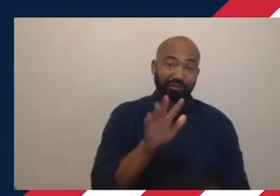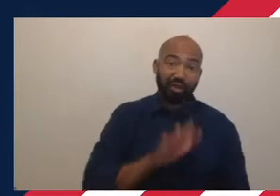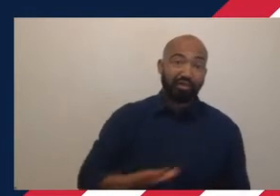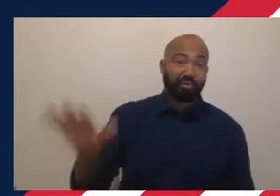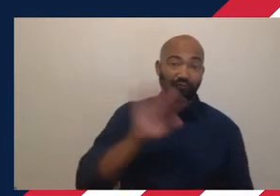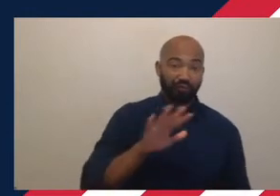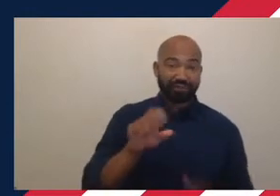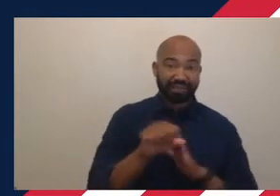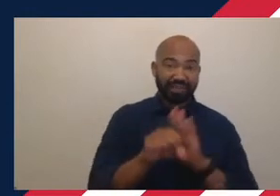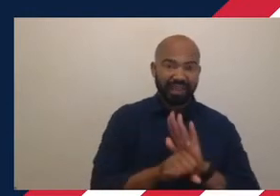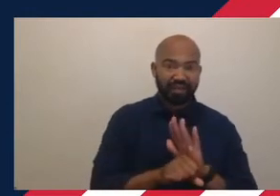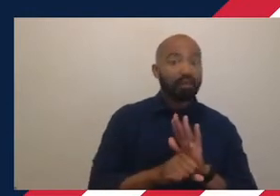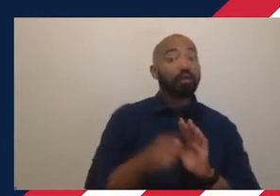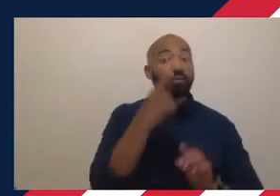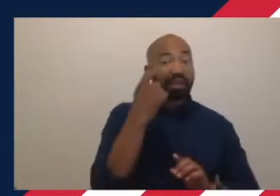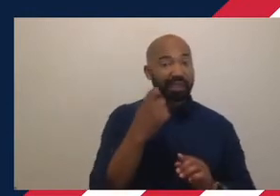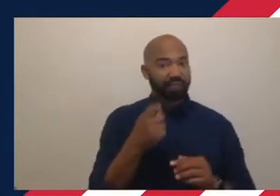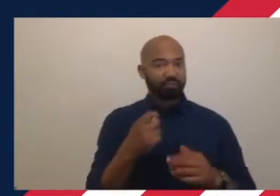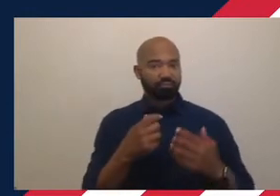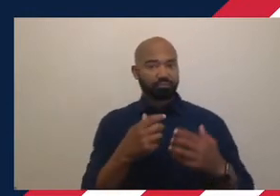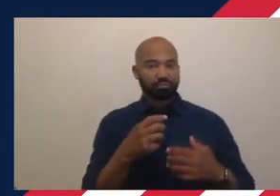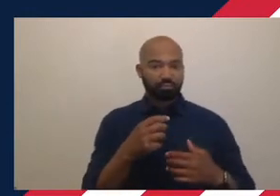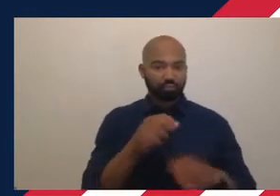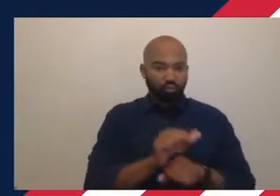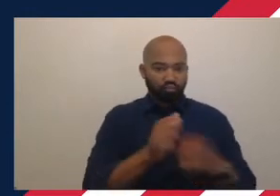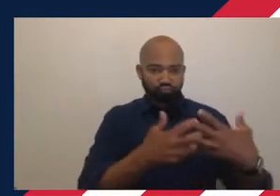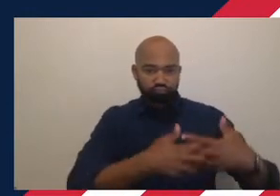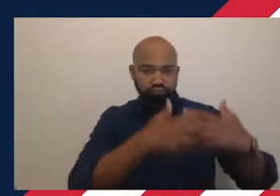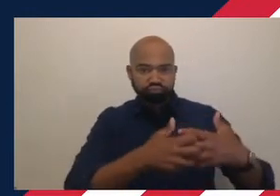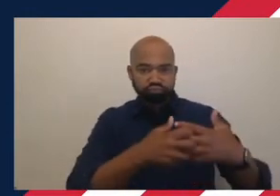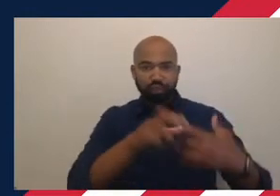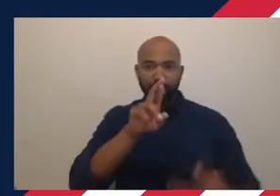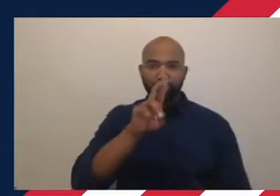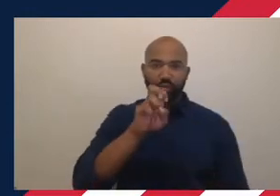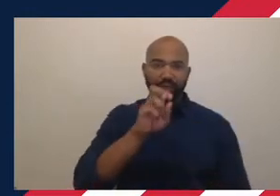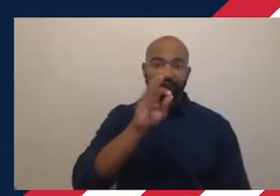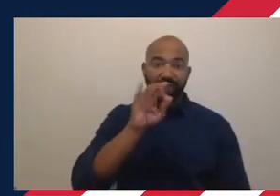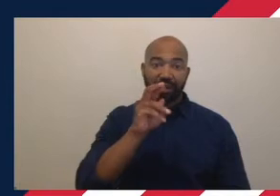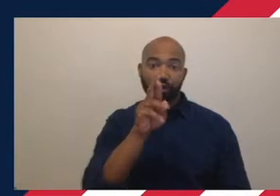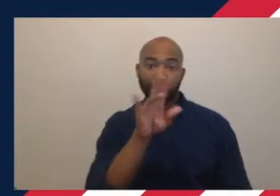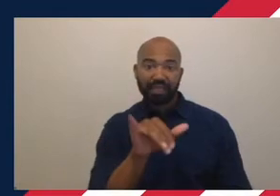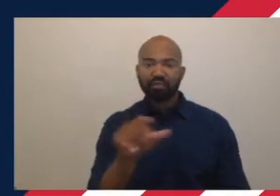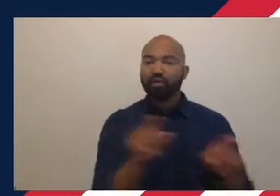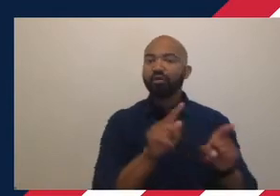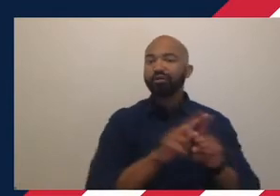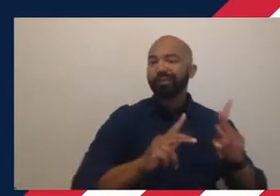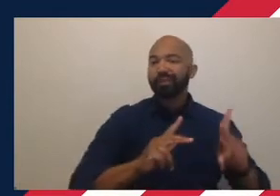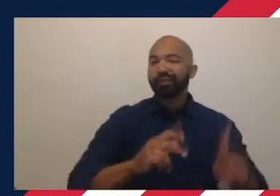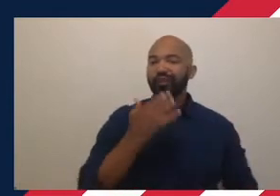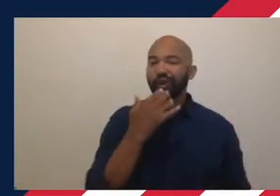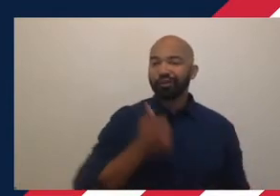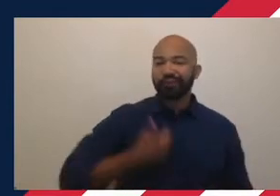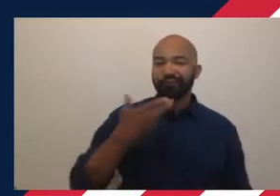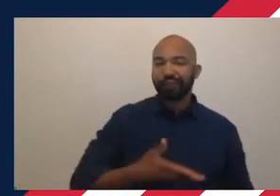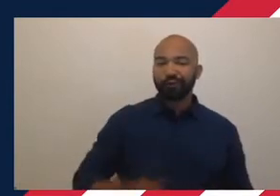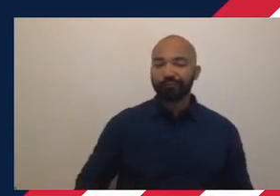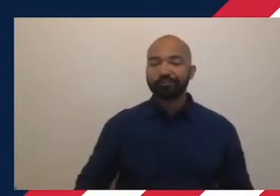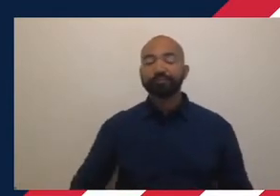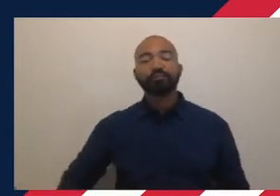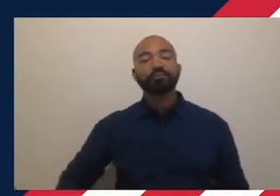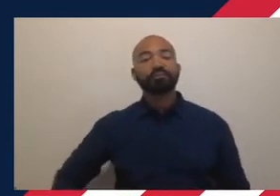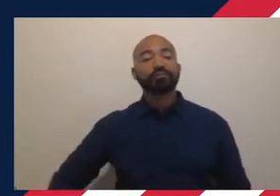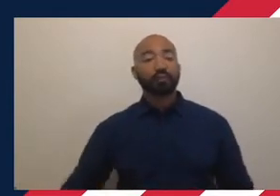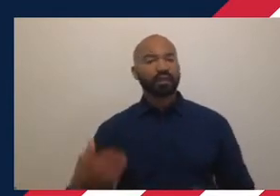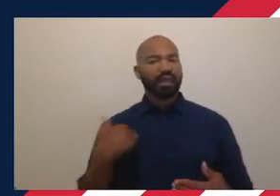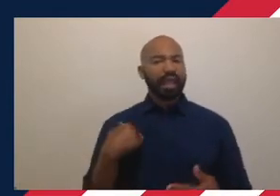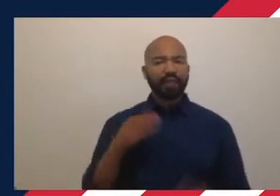a community of color. This is a pattern throughout our nation. There's also issues in healthcare and non-implicit biases